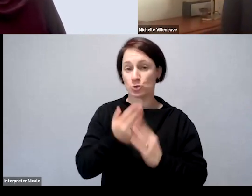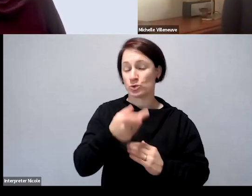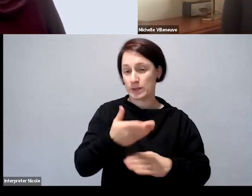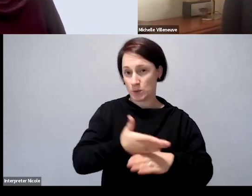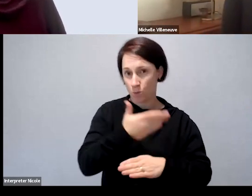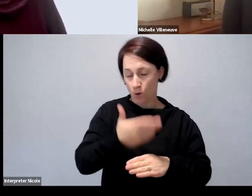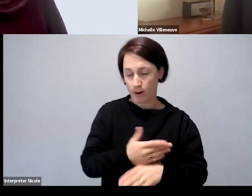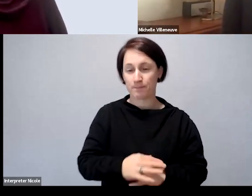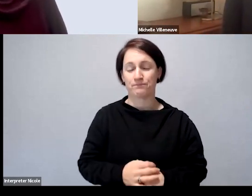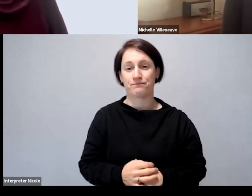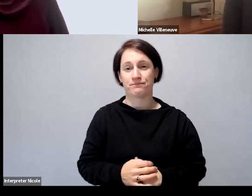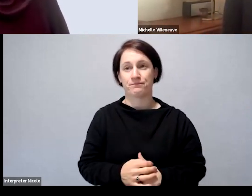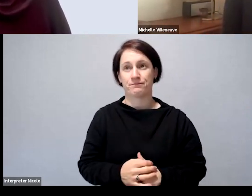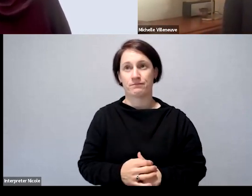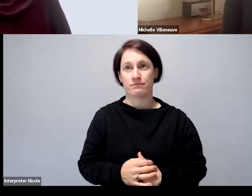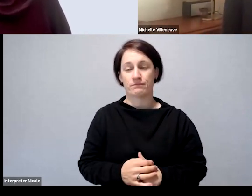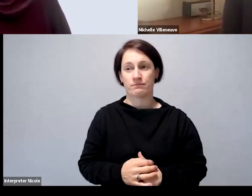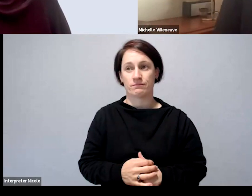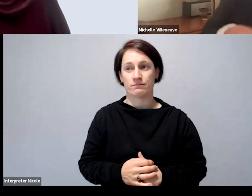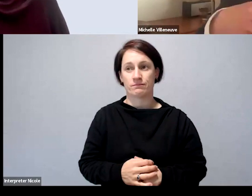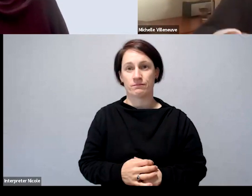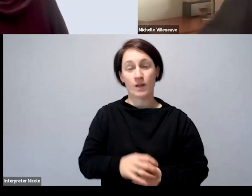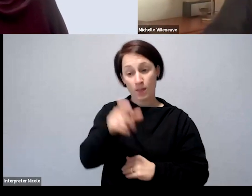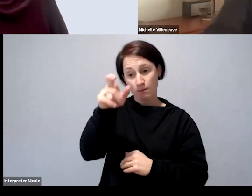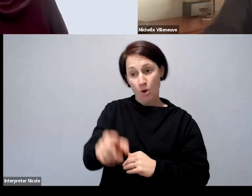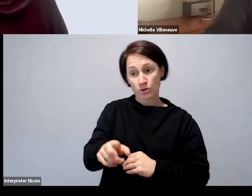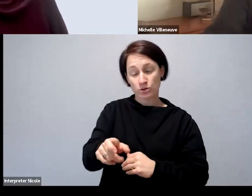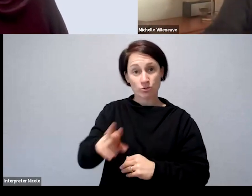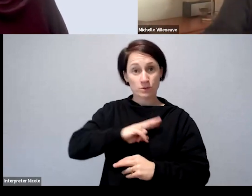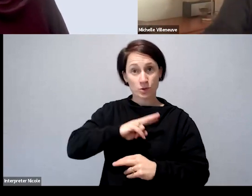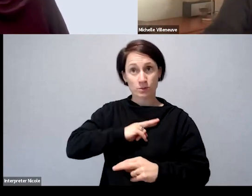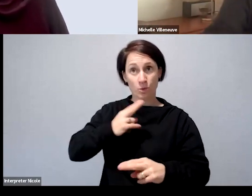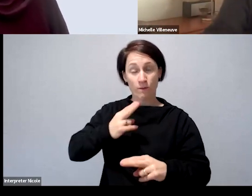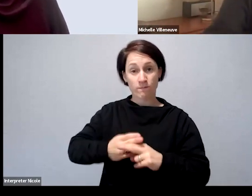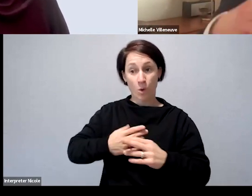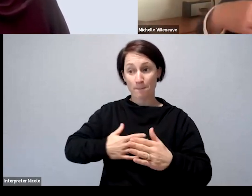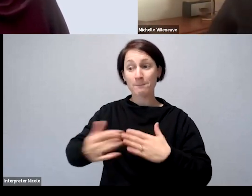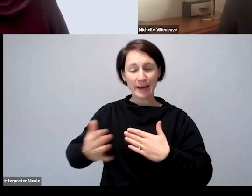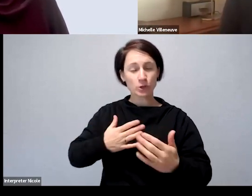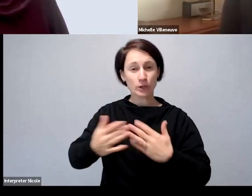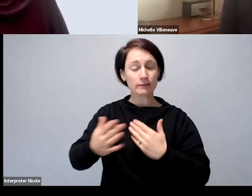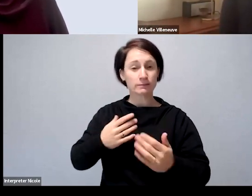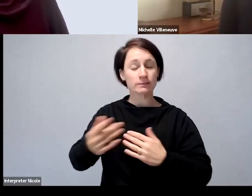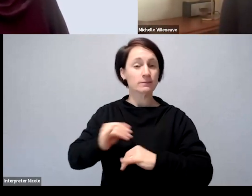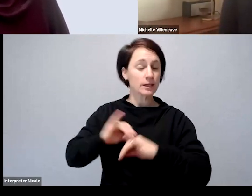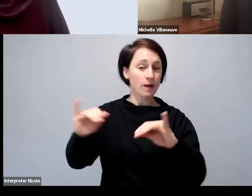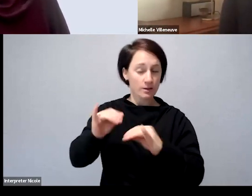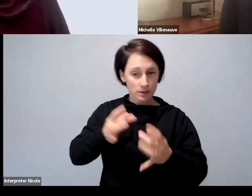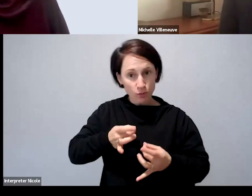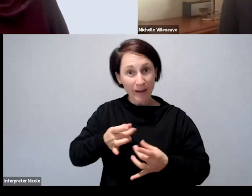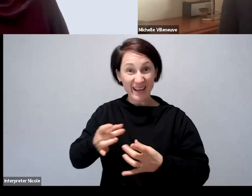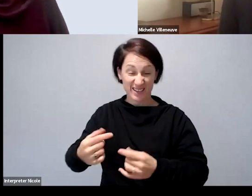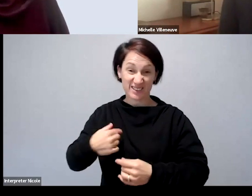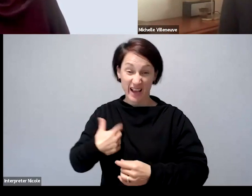question though. As the person responsible for managing resilience and disaster preparedness for a business with over